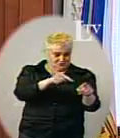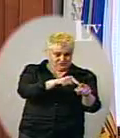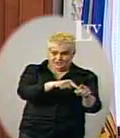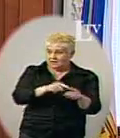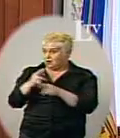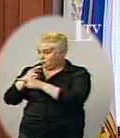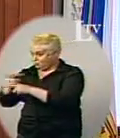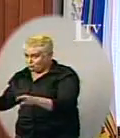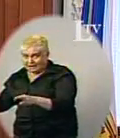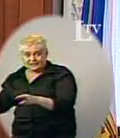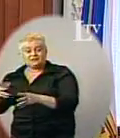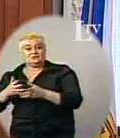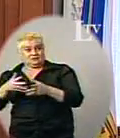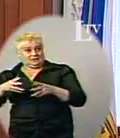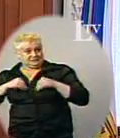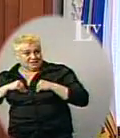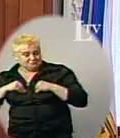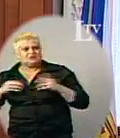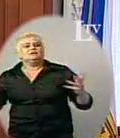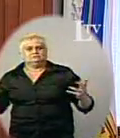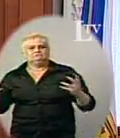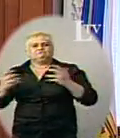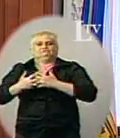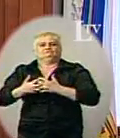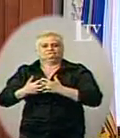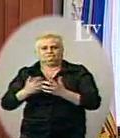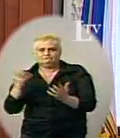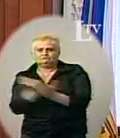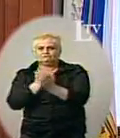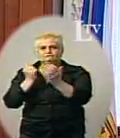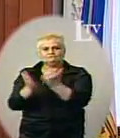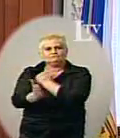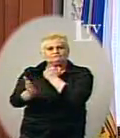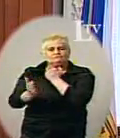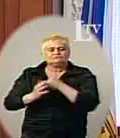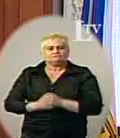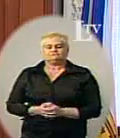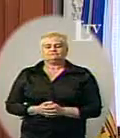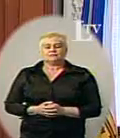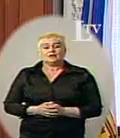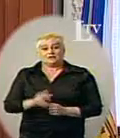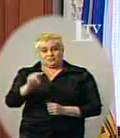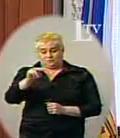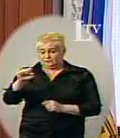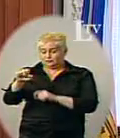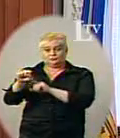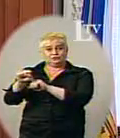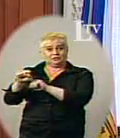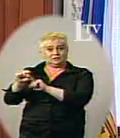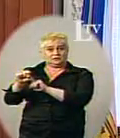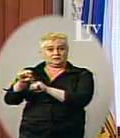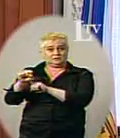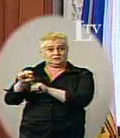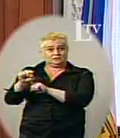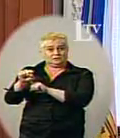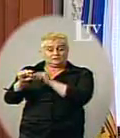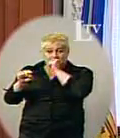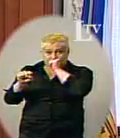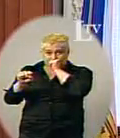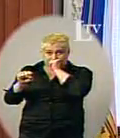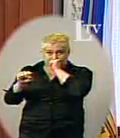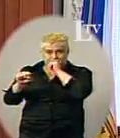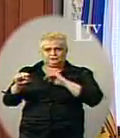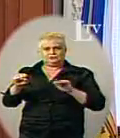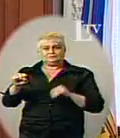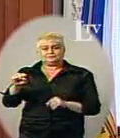preparedness. In Nova Scotia, right now, there are many more people working than at any